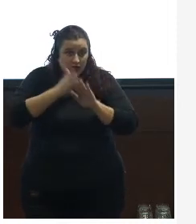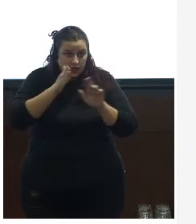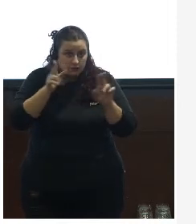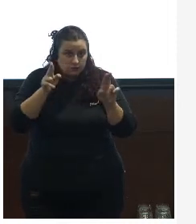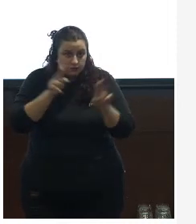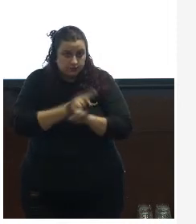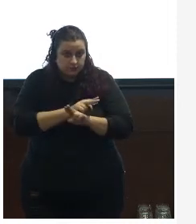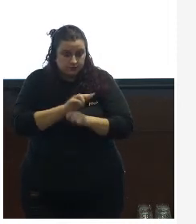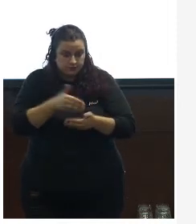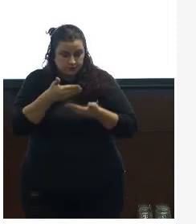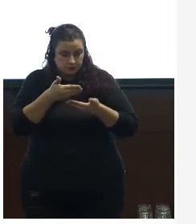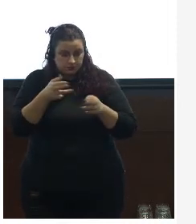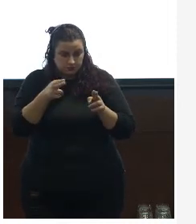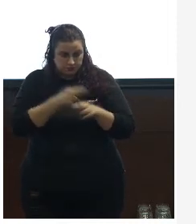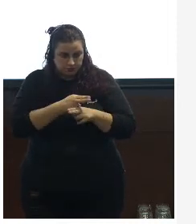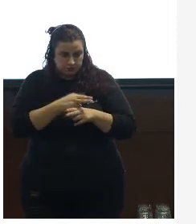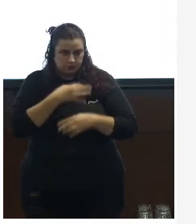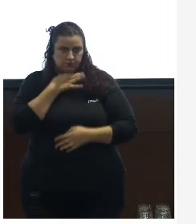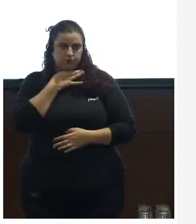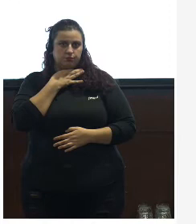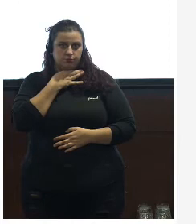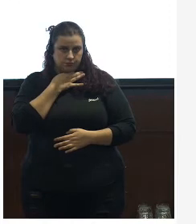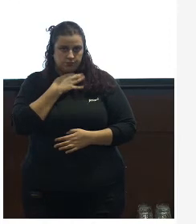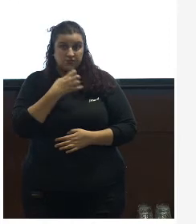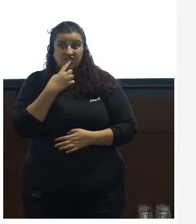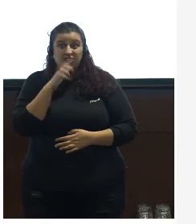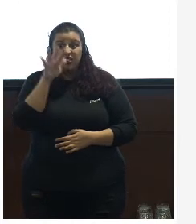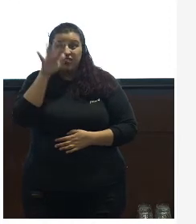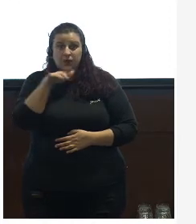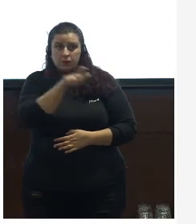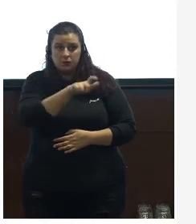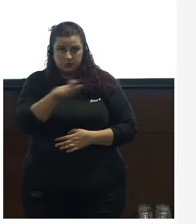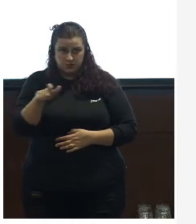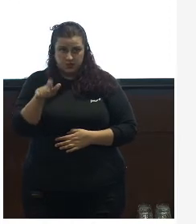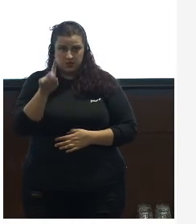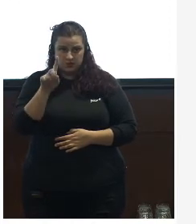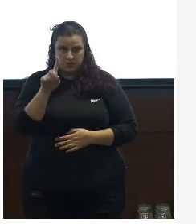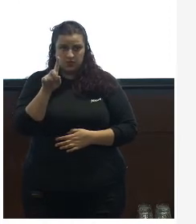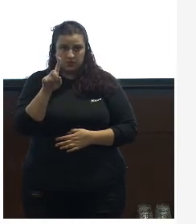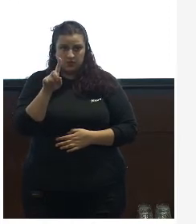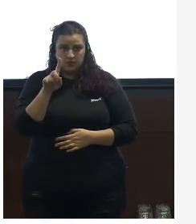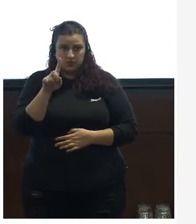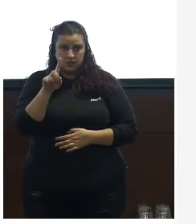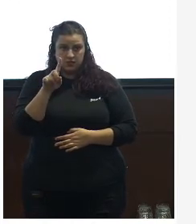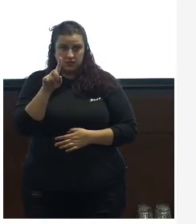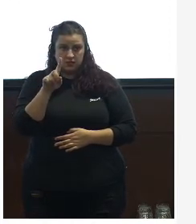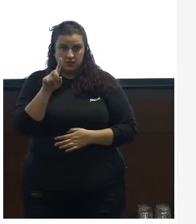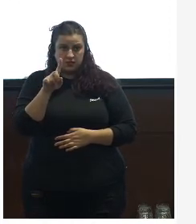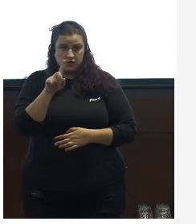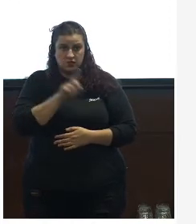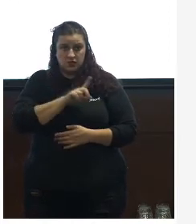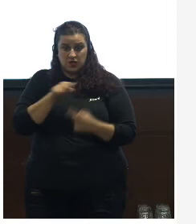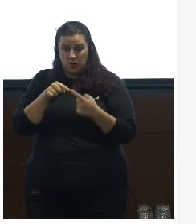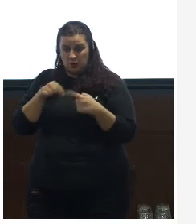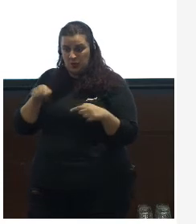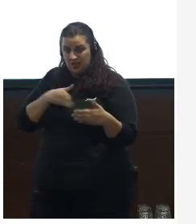As we just heard, there are about 5,000 people that can dock in one port, which basically makes it impossible, let's just say